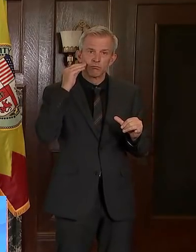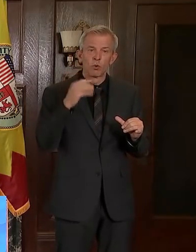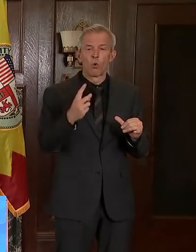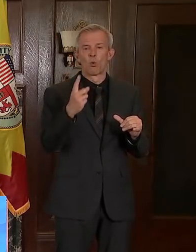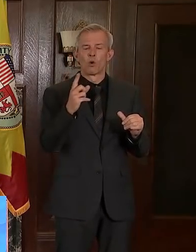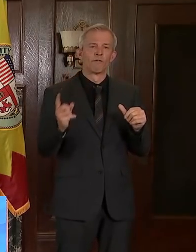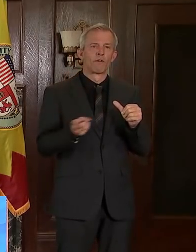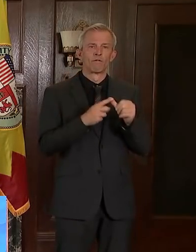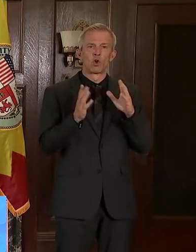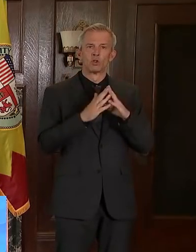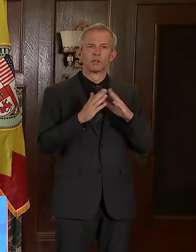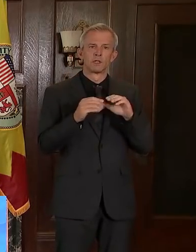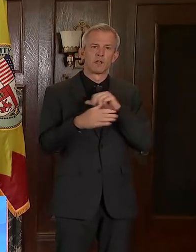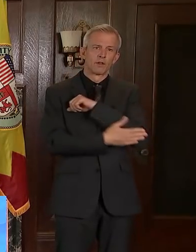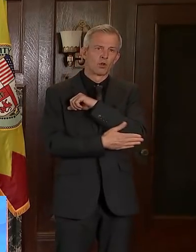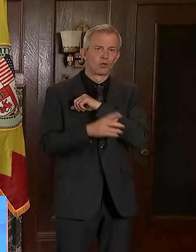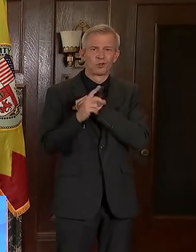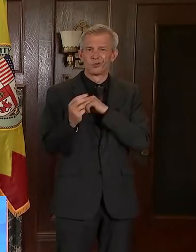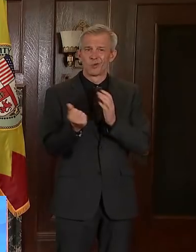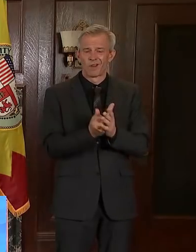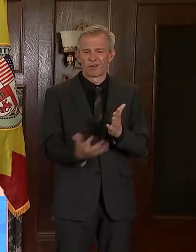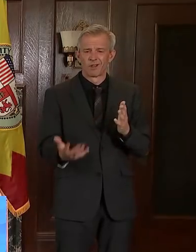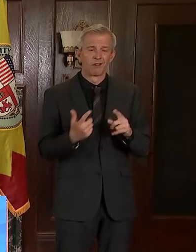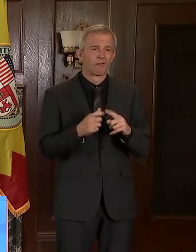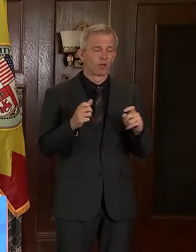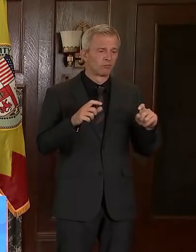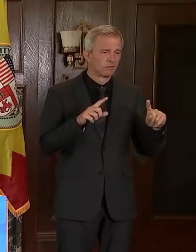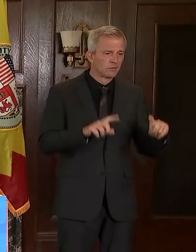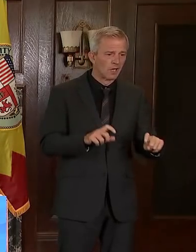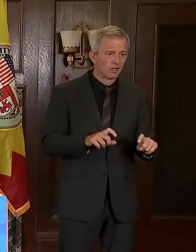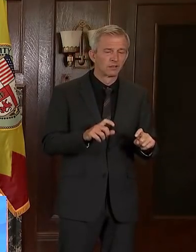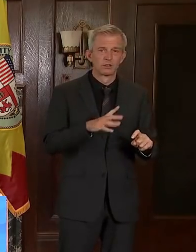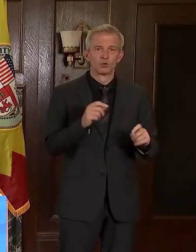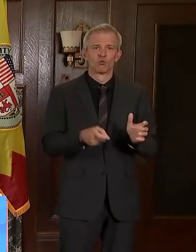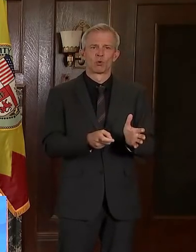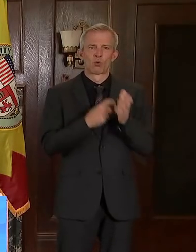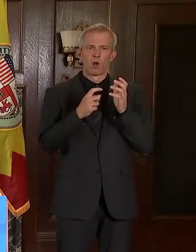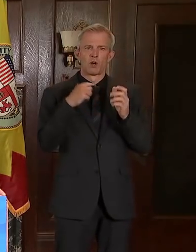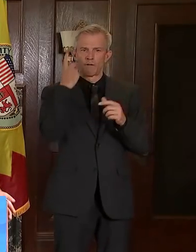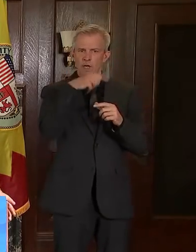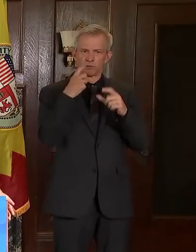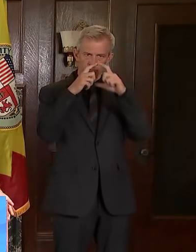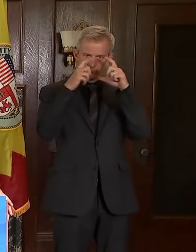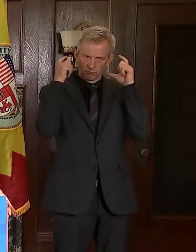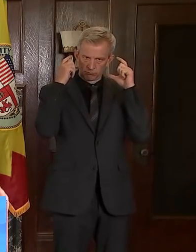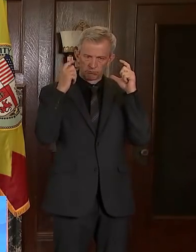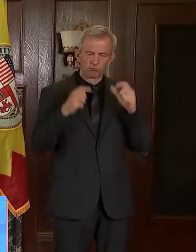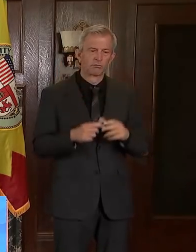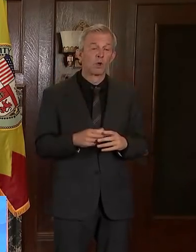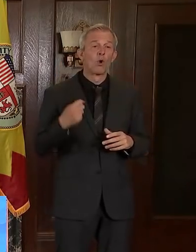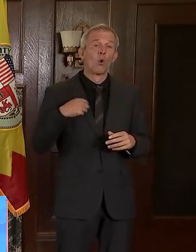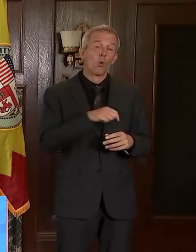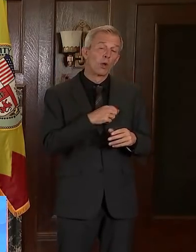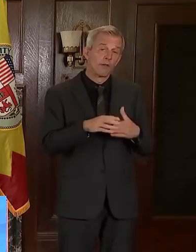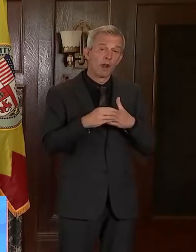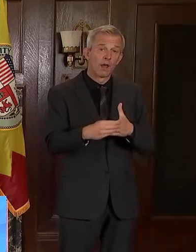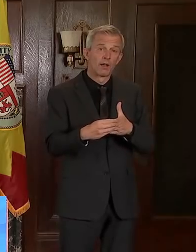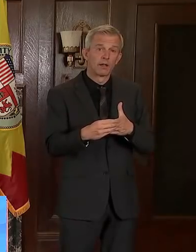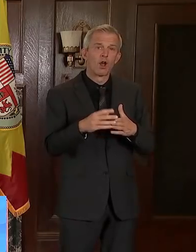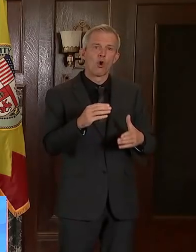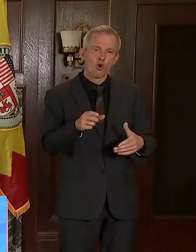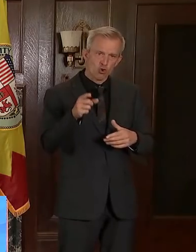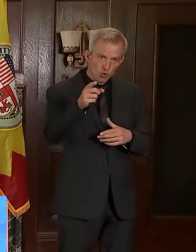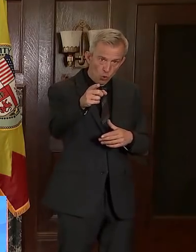cities in the country to do everything from testing to requiring face coverings. We have led the way, and you have led the